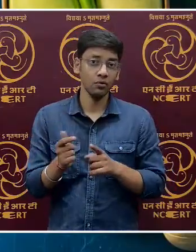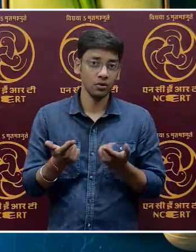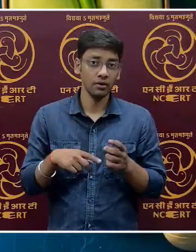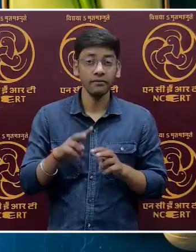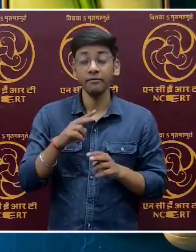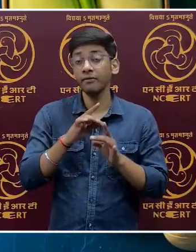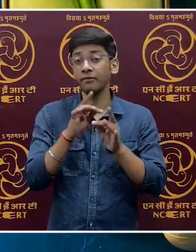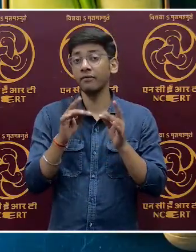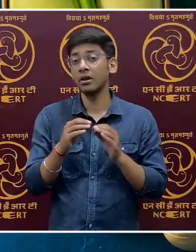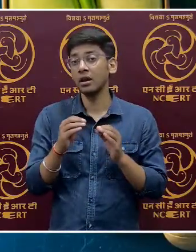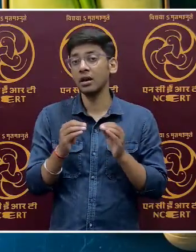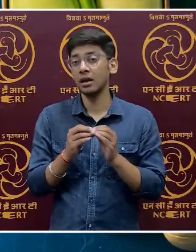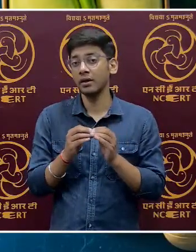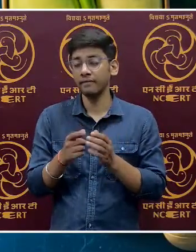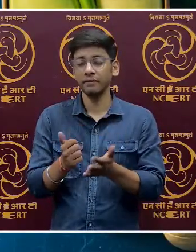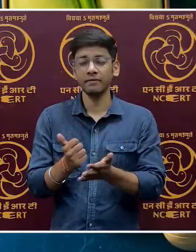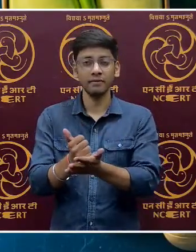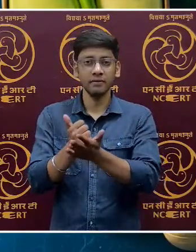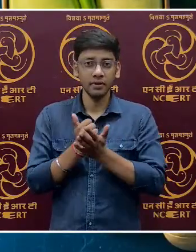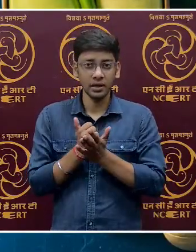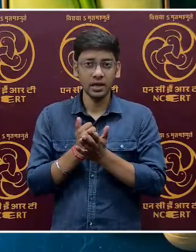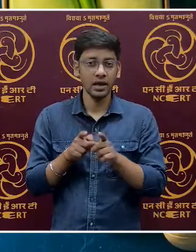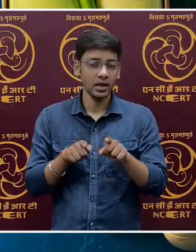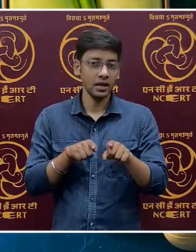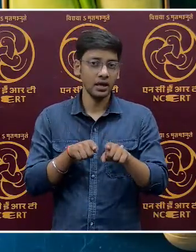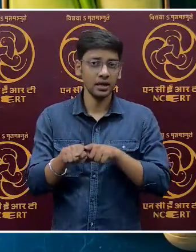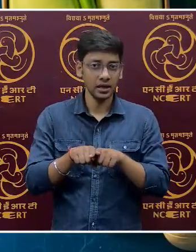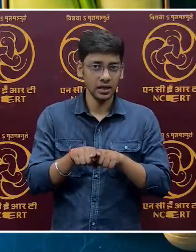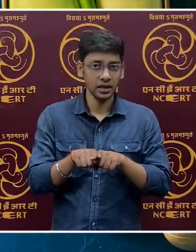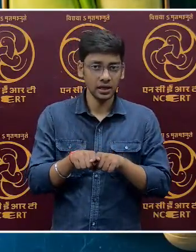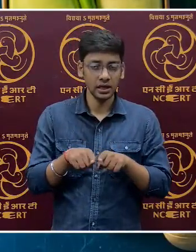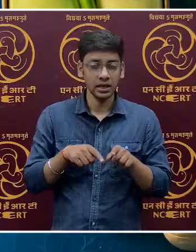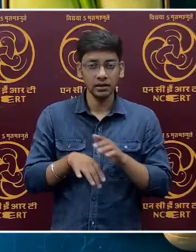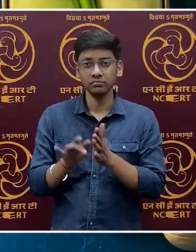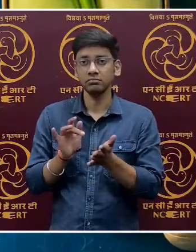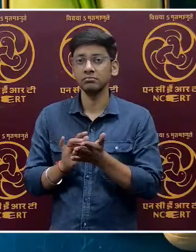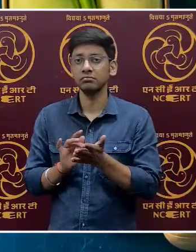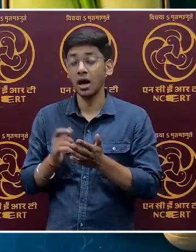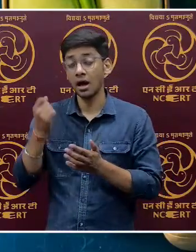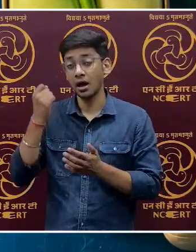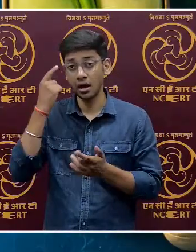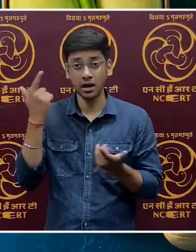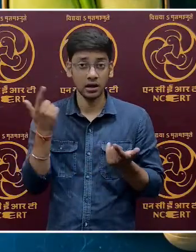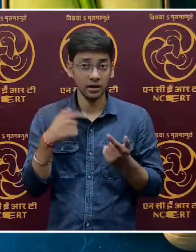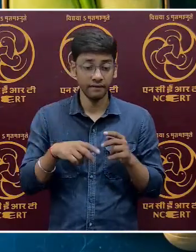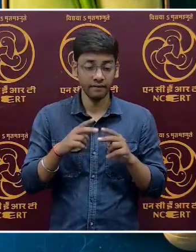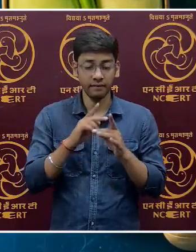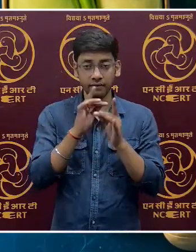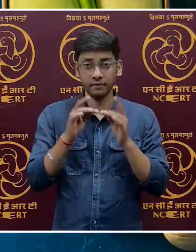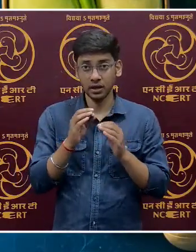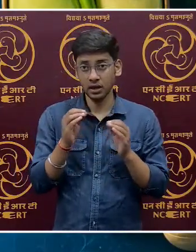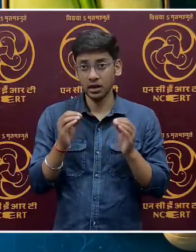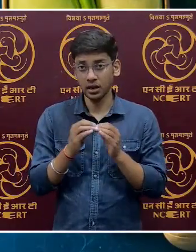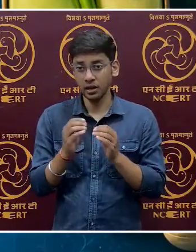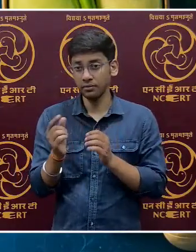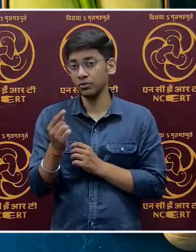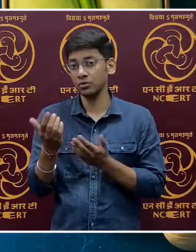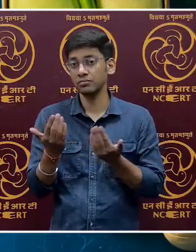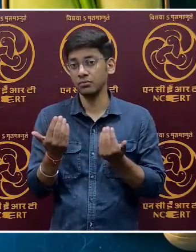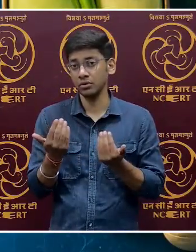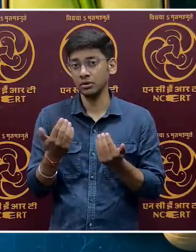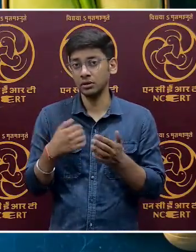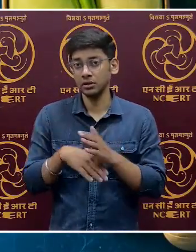lab. And with the help of such examples, we will be in a position to understand that how the virtual lab can be utilized in